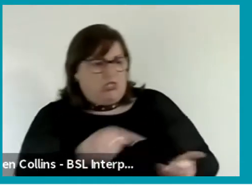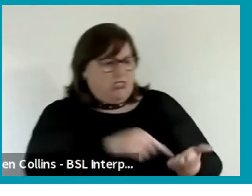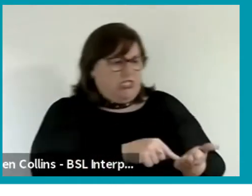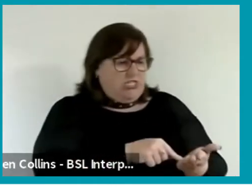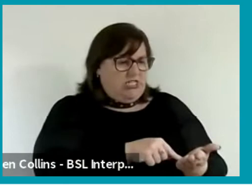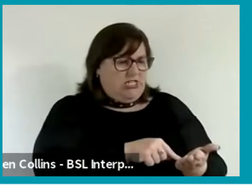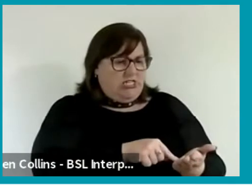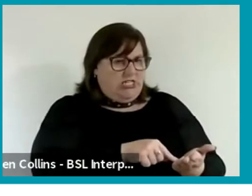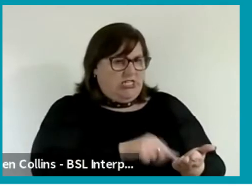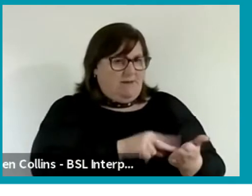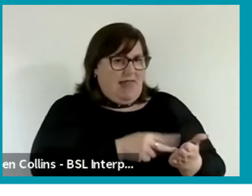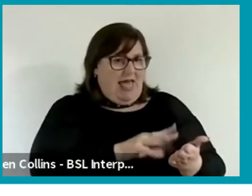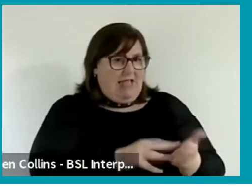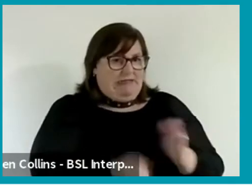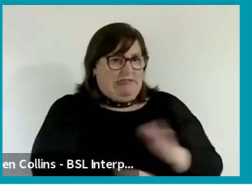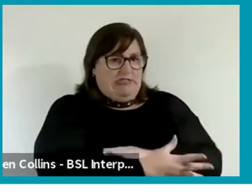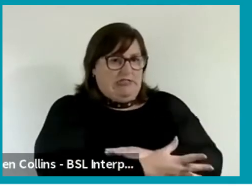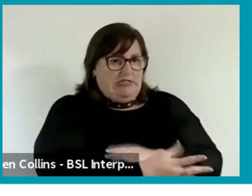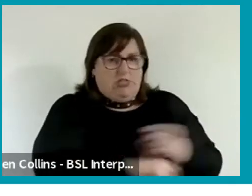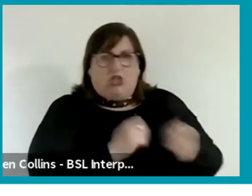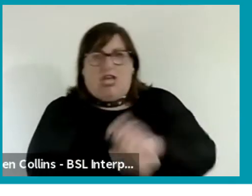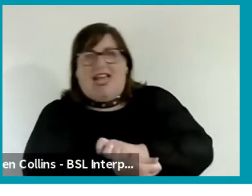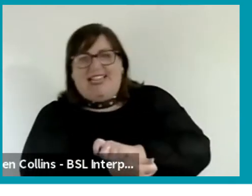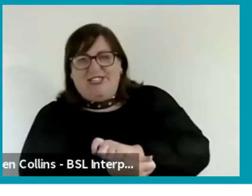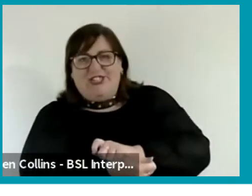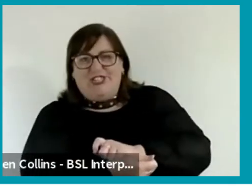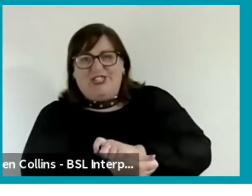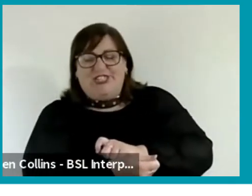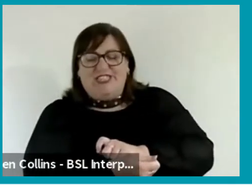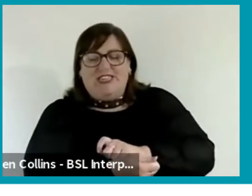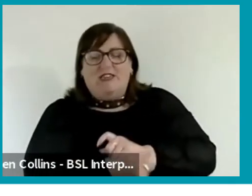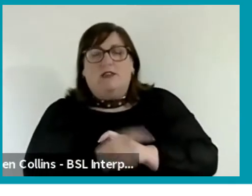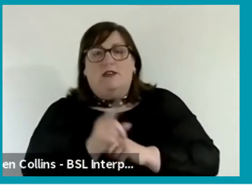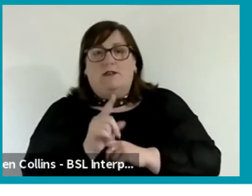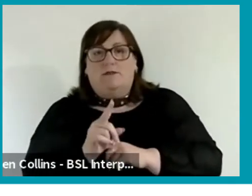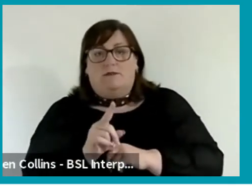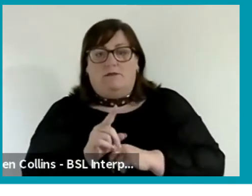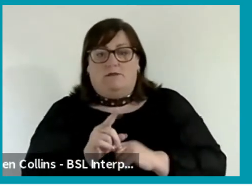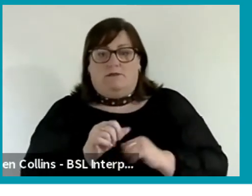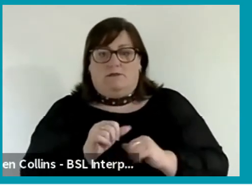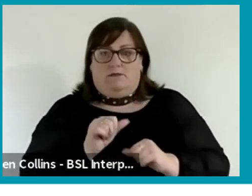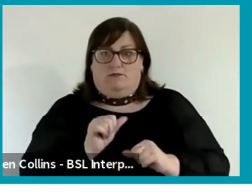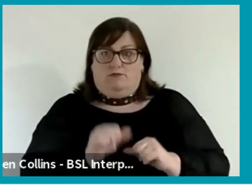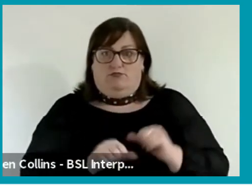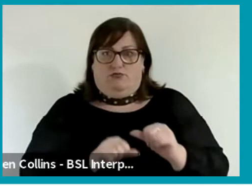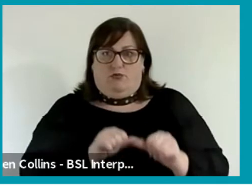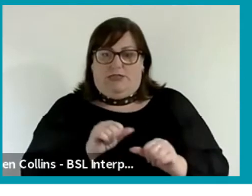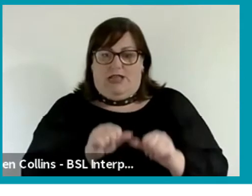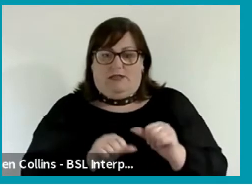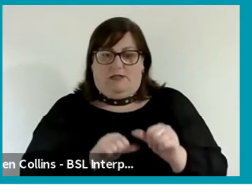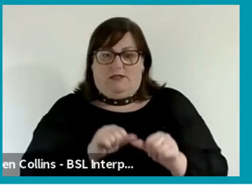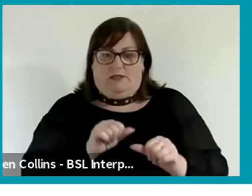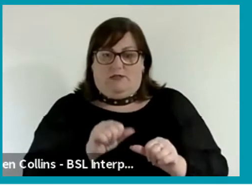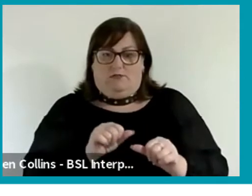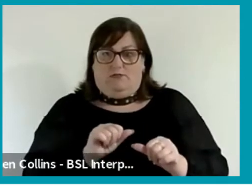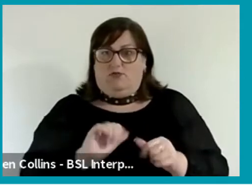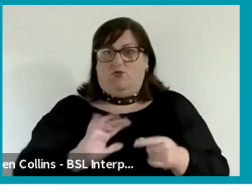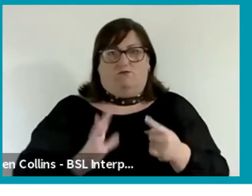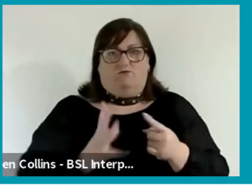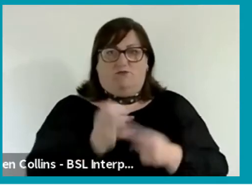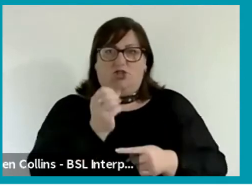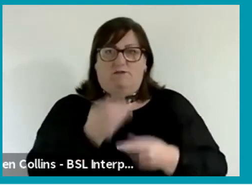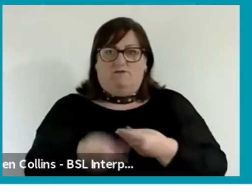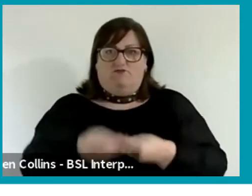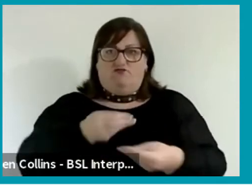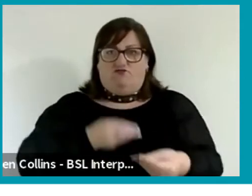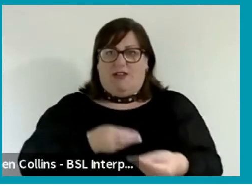moves, we have to change our plan perhaps, and then, you know, put our process through to then execute trades. So the process is identifying